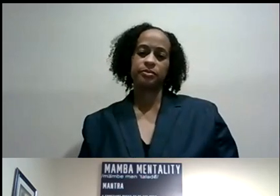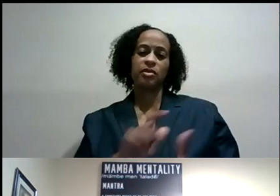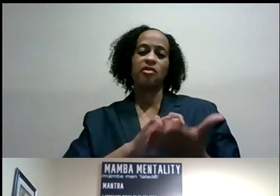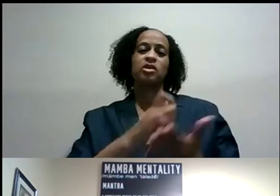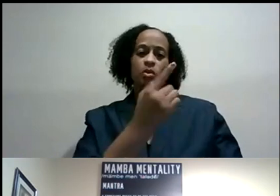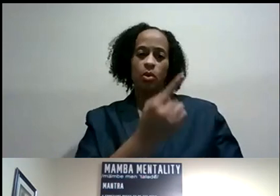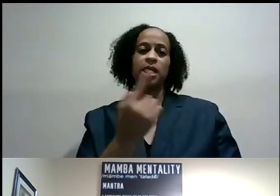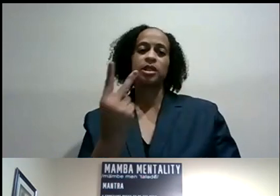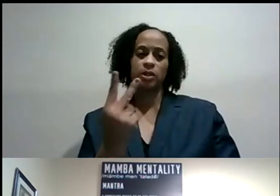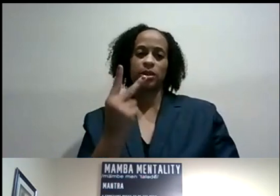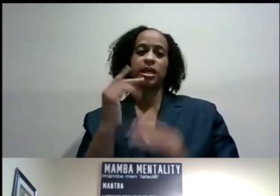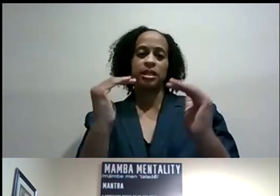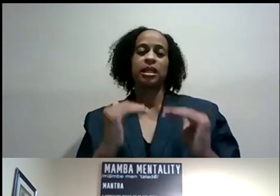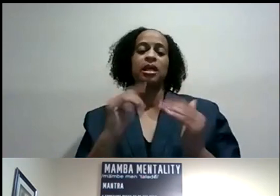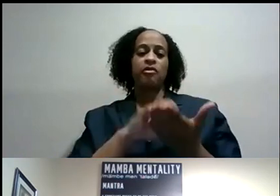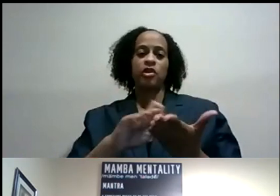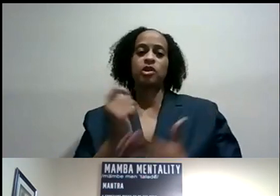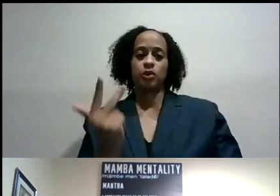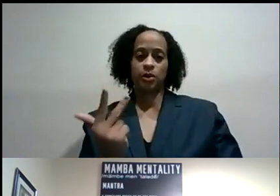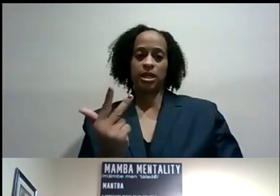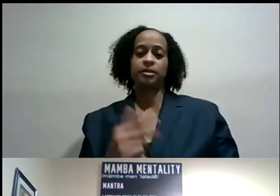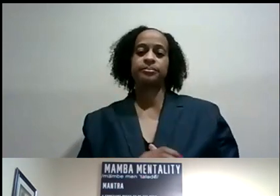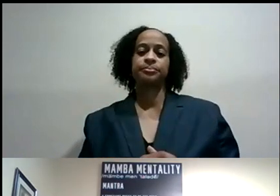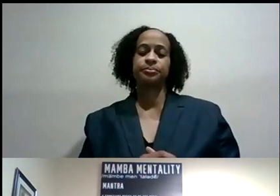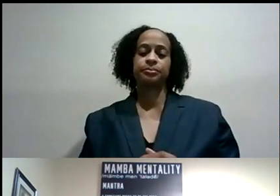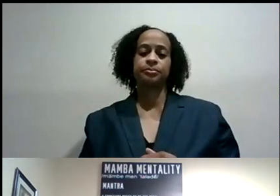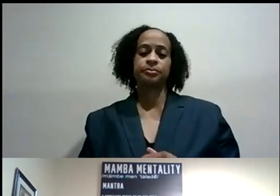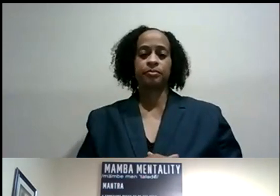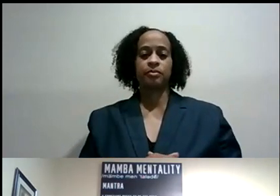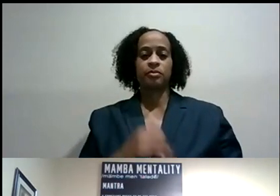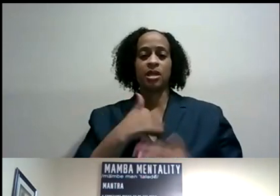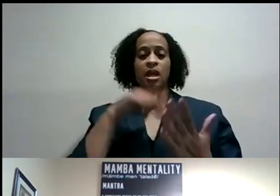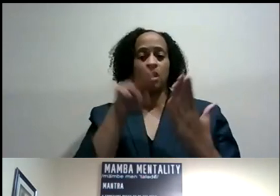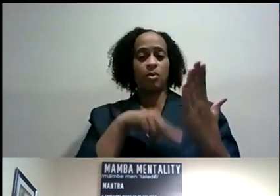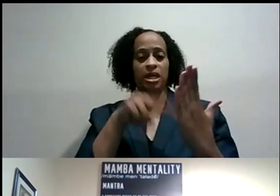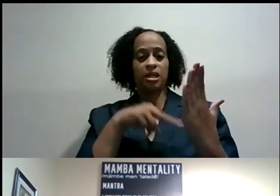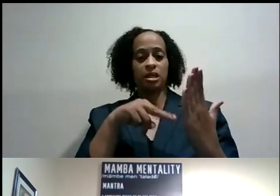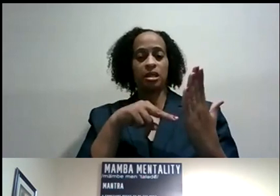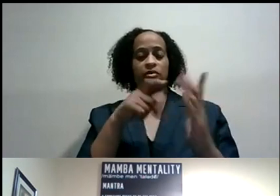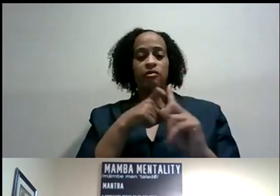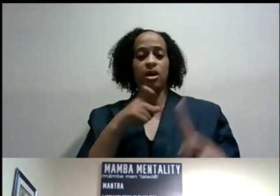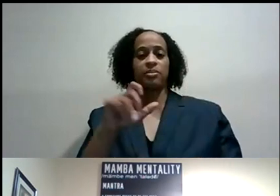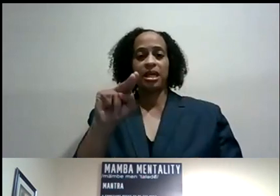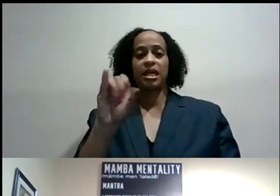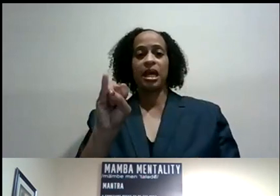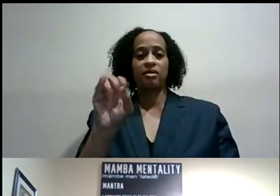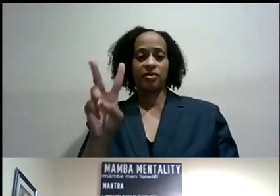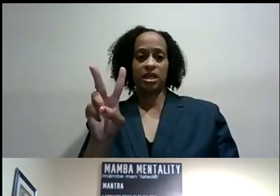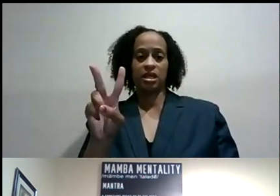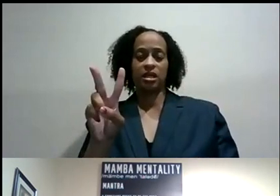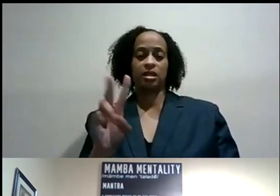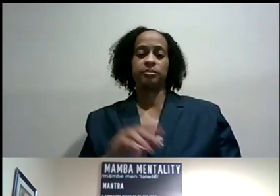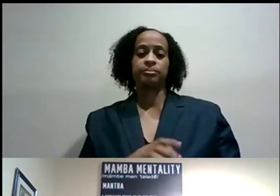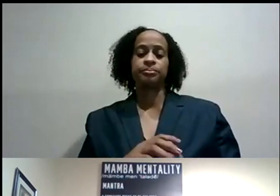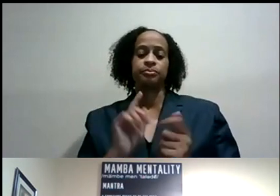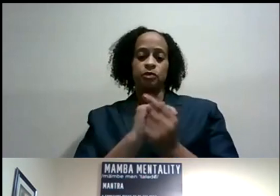read verse 1 and 2, and then verse 3. Adam, and I'm reading from the NIV version.